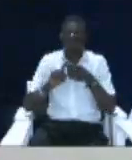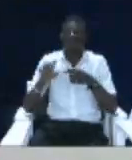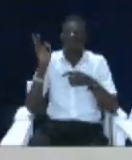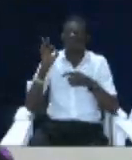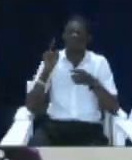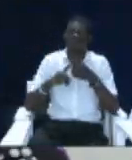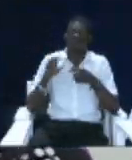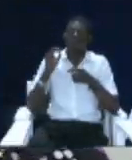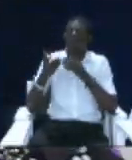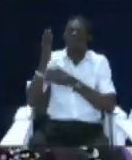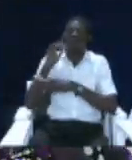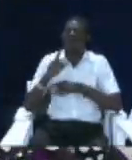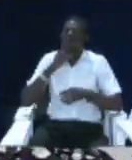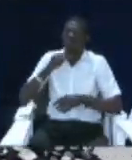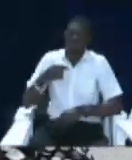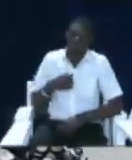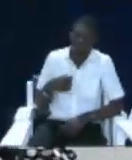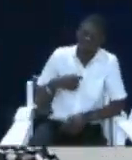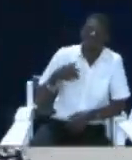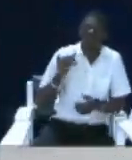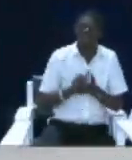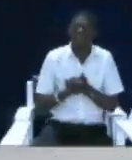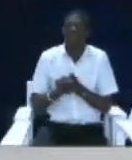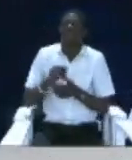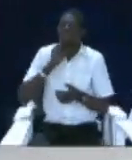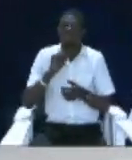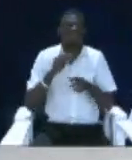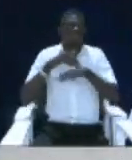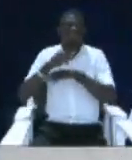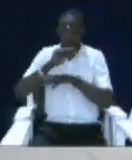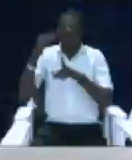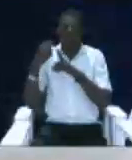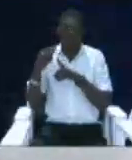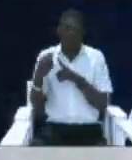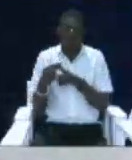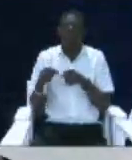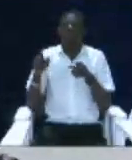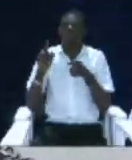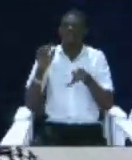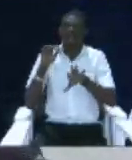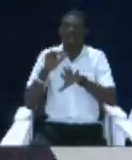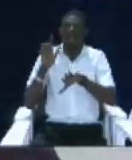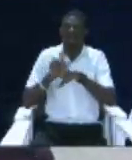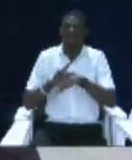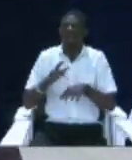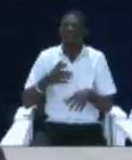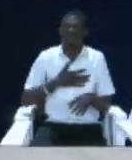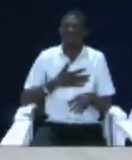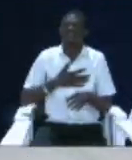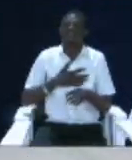minister, God assured me that he's sending a word as touching my